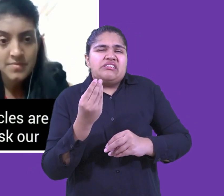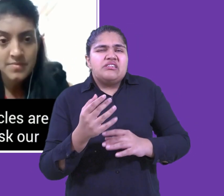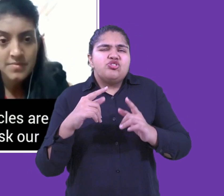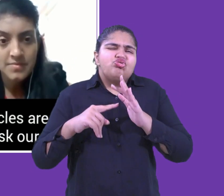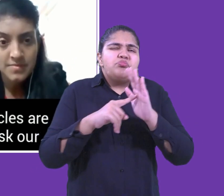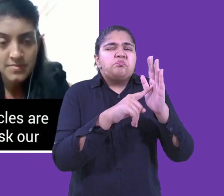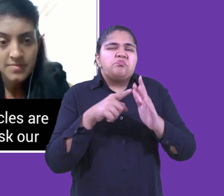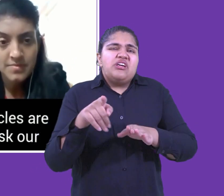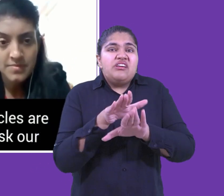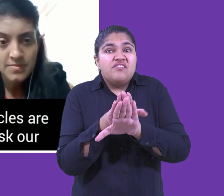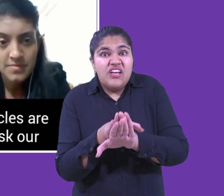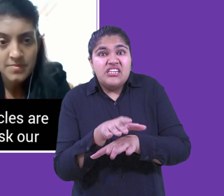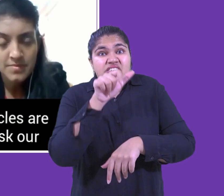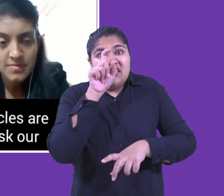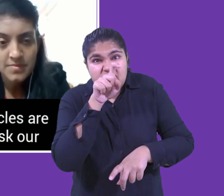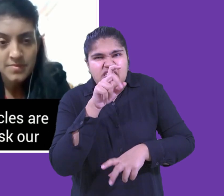and egg.